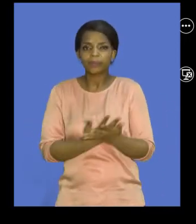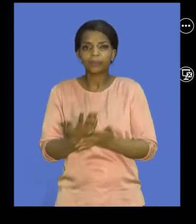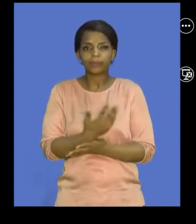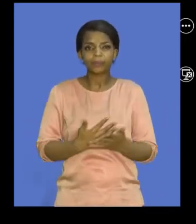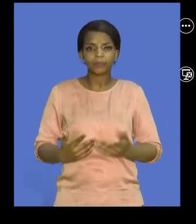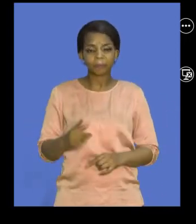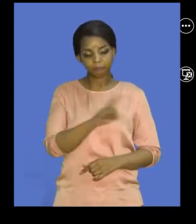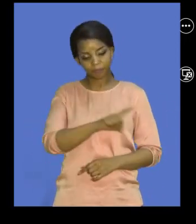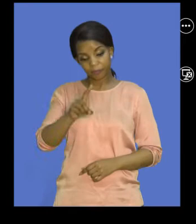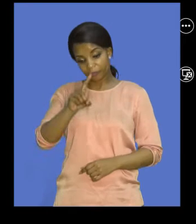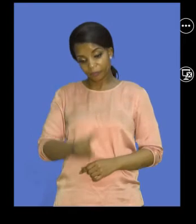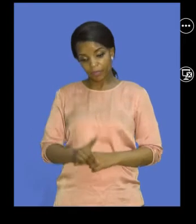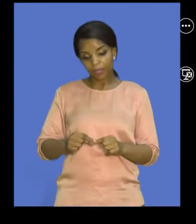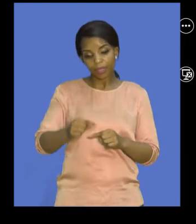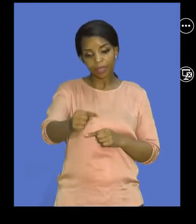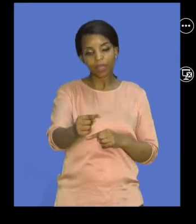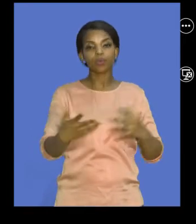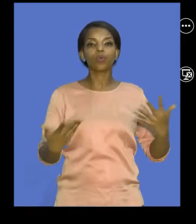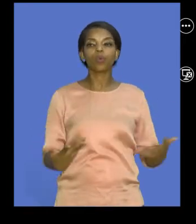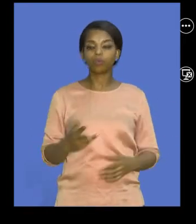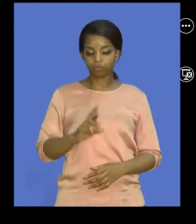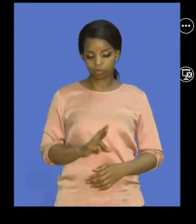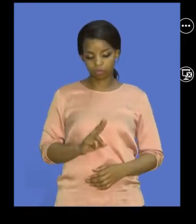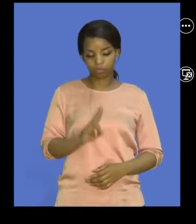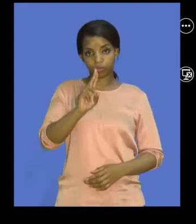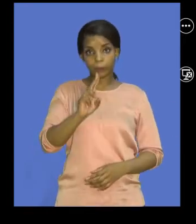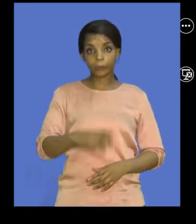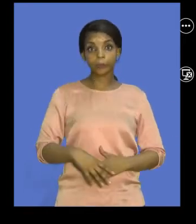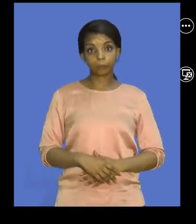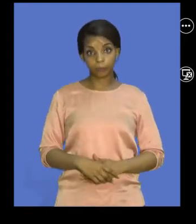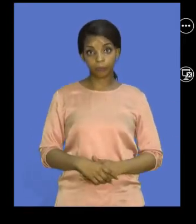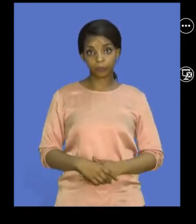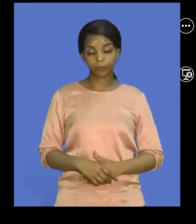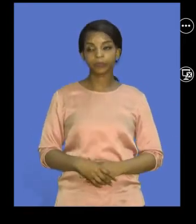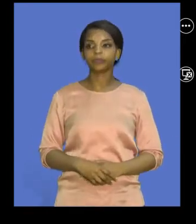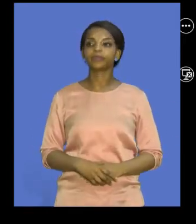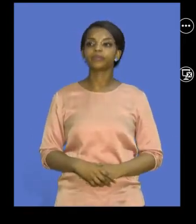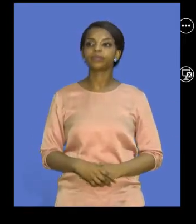okay? The square of the distance, okay?